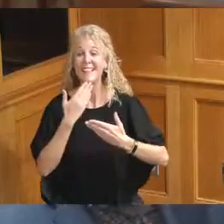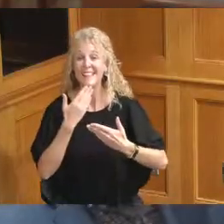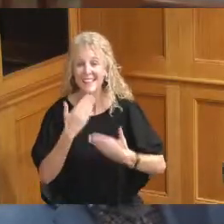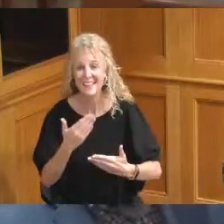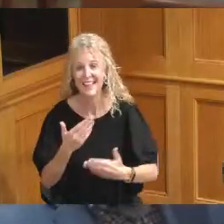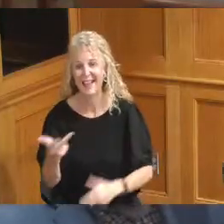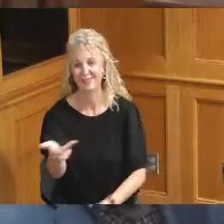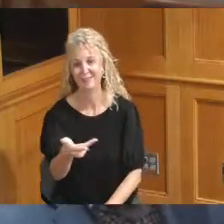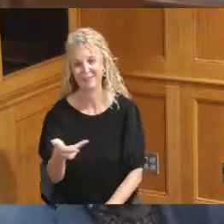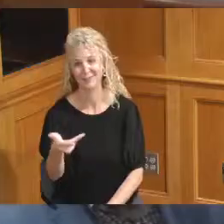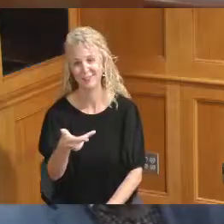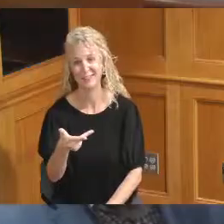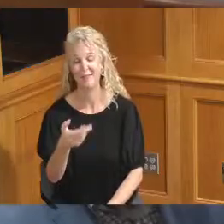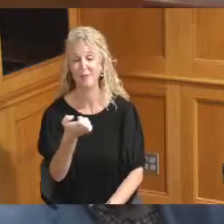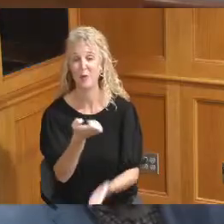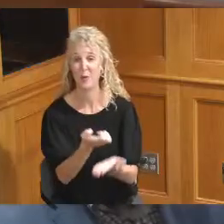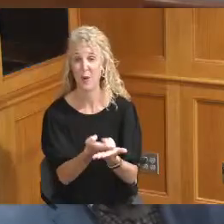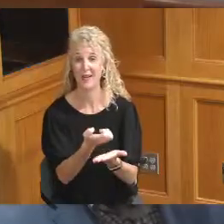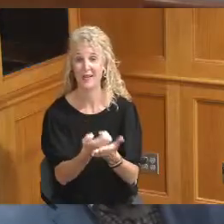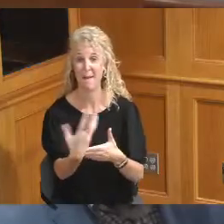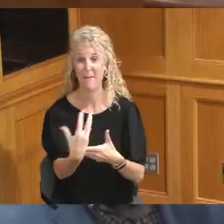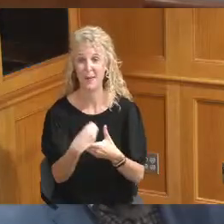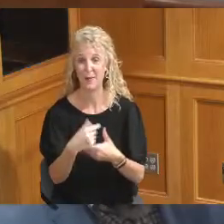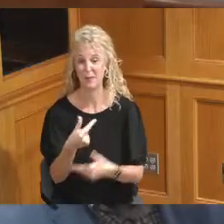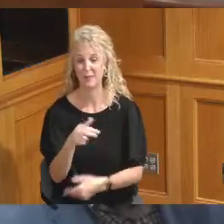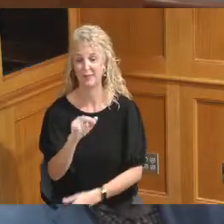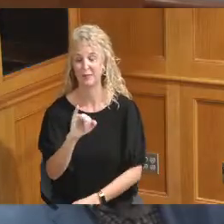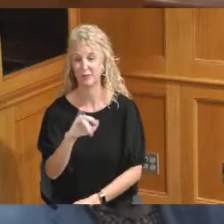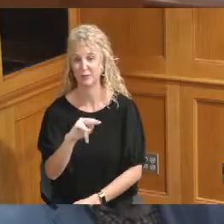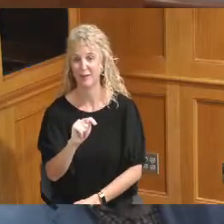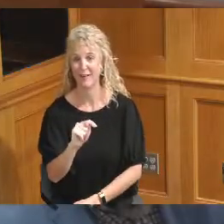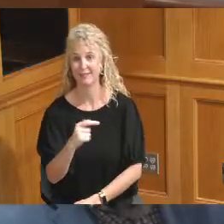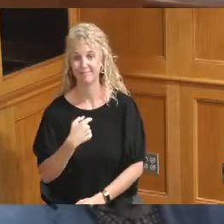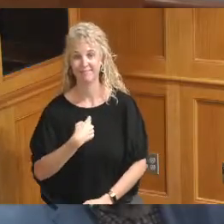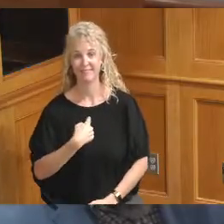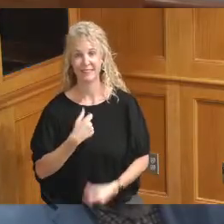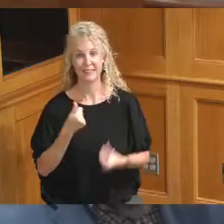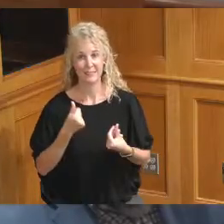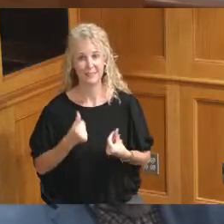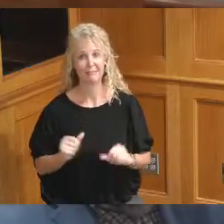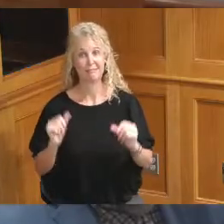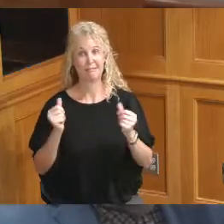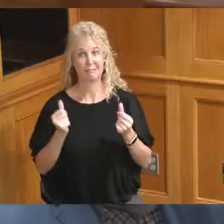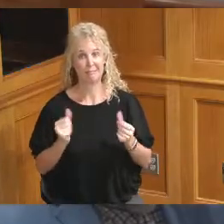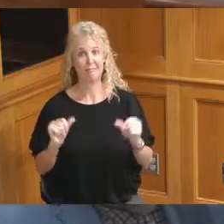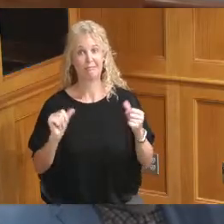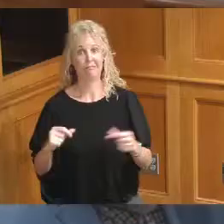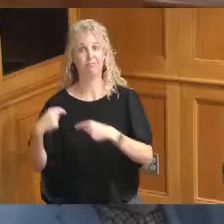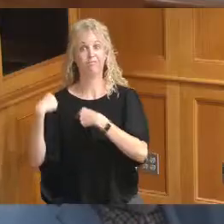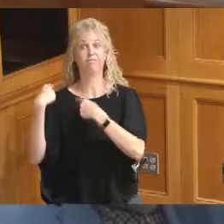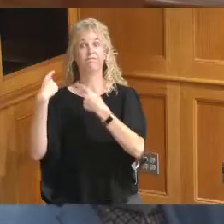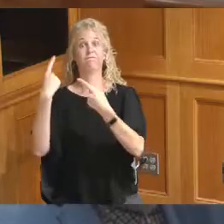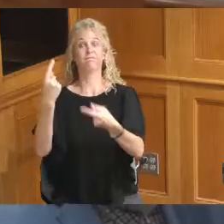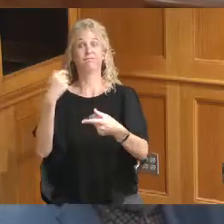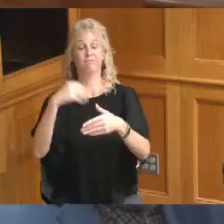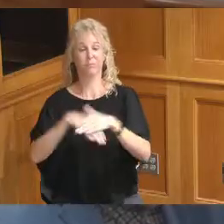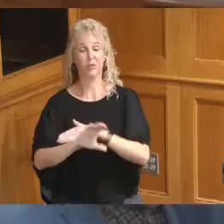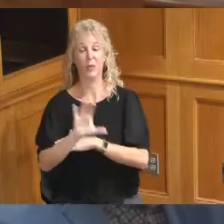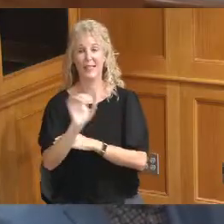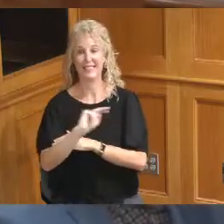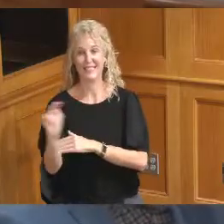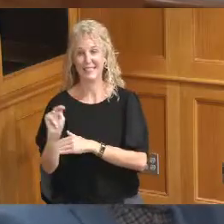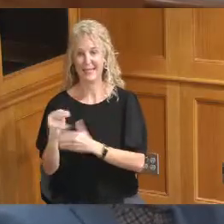and the Hamilton County Economic Inclusion Grant. We have been trying forever to get into the Cincinnati Public